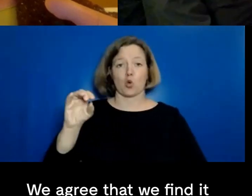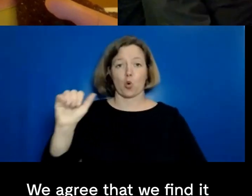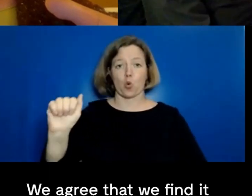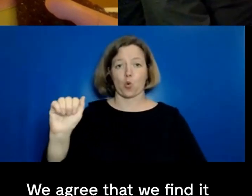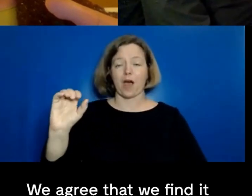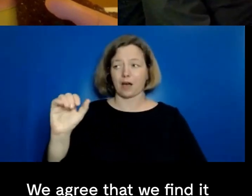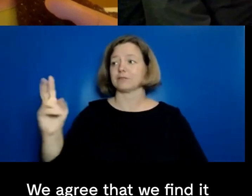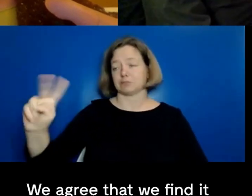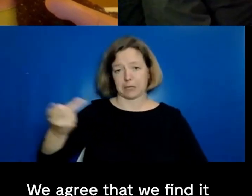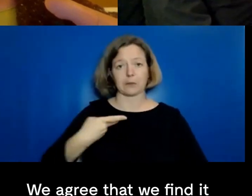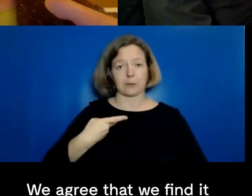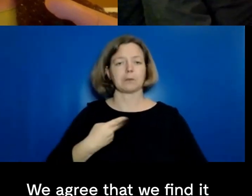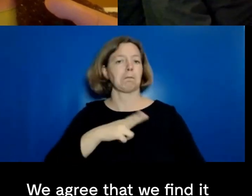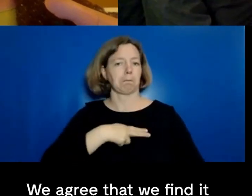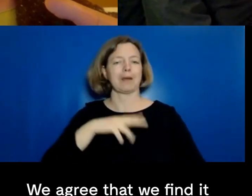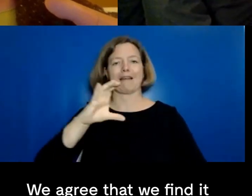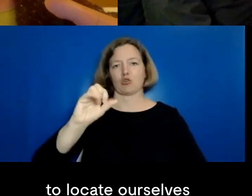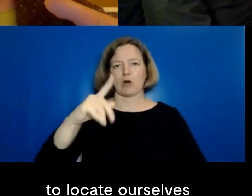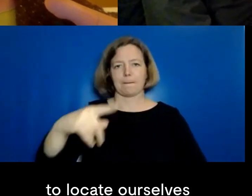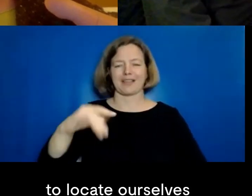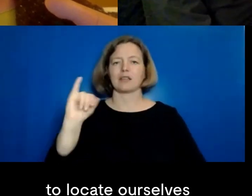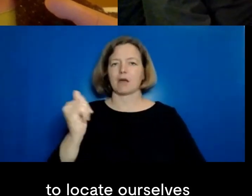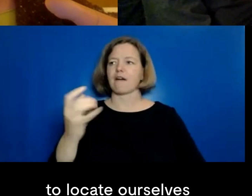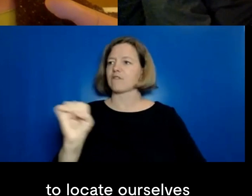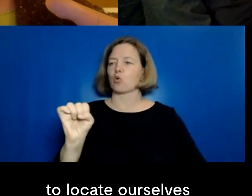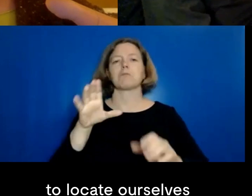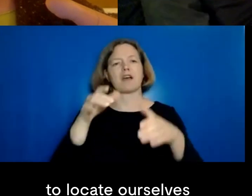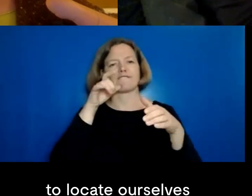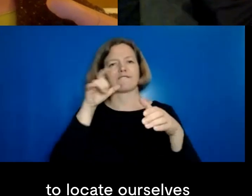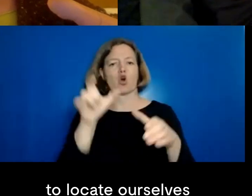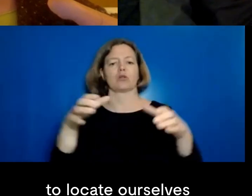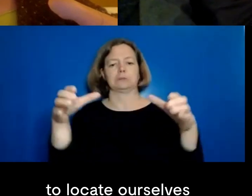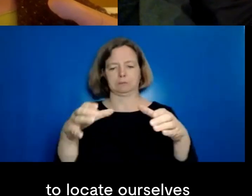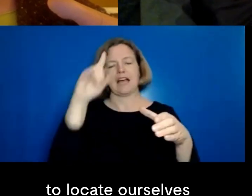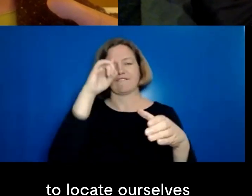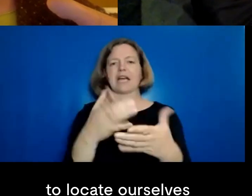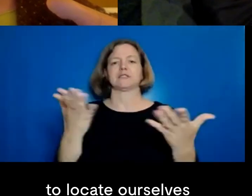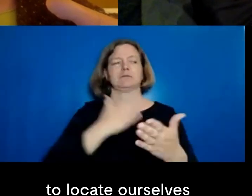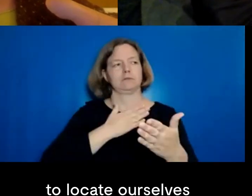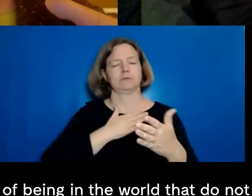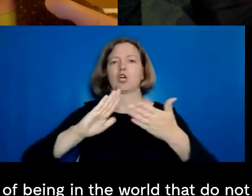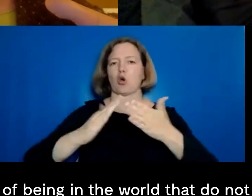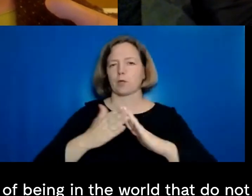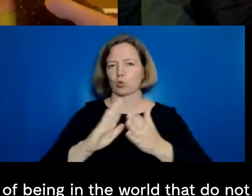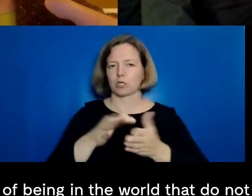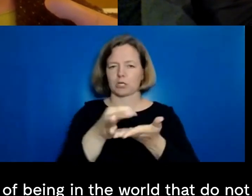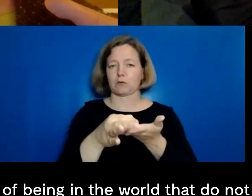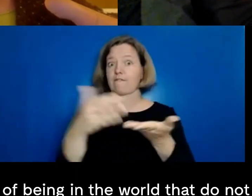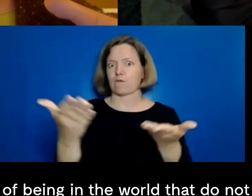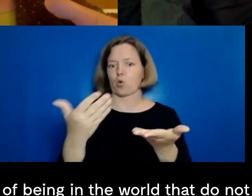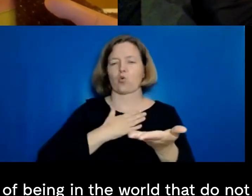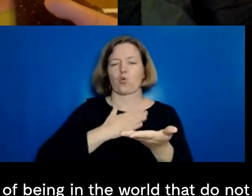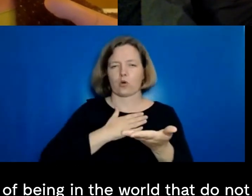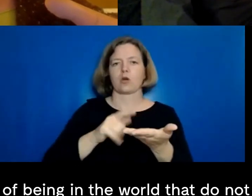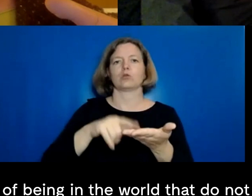We agree that we find it an empowering word that enables us to locate ourselves in communities of activism and ways of being in the